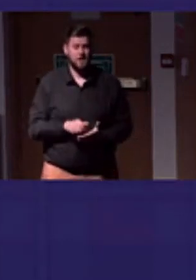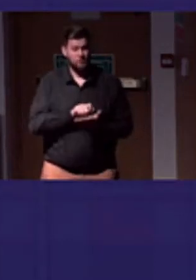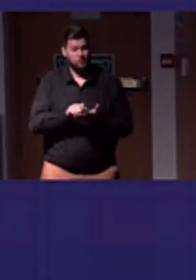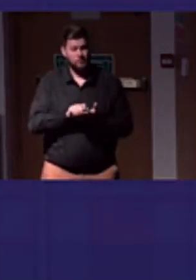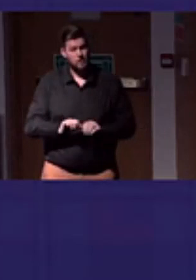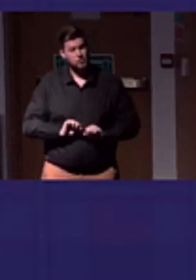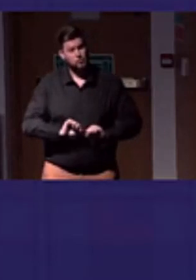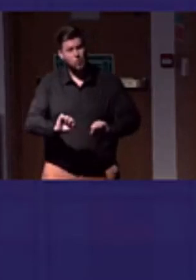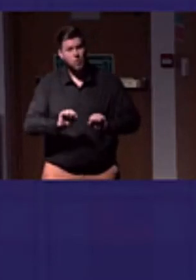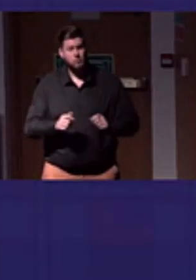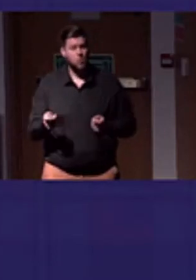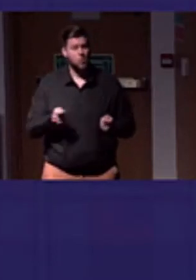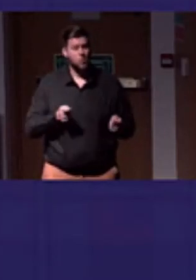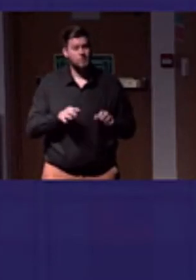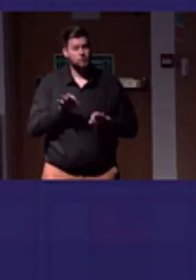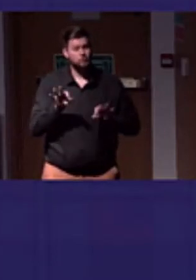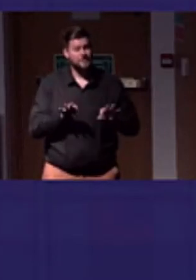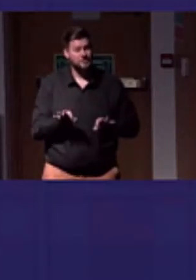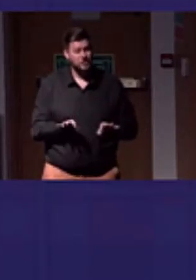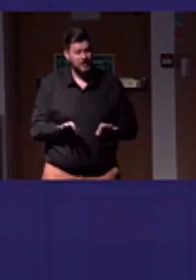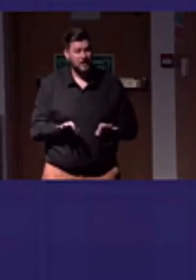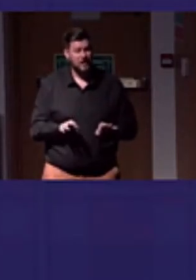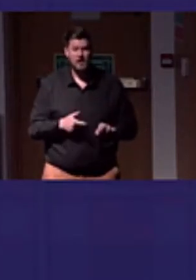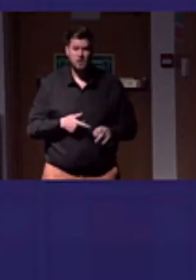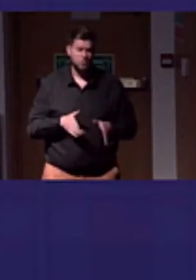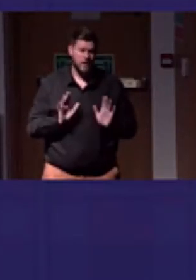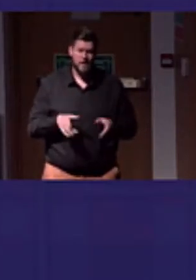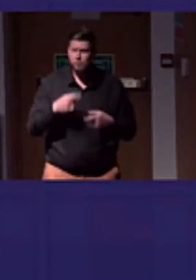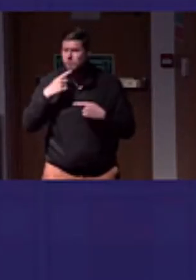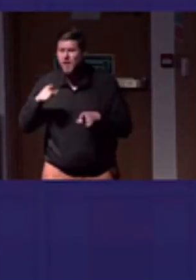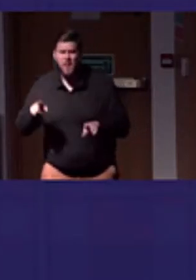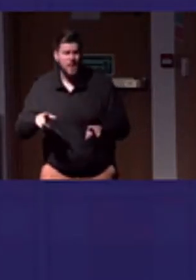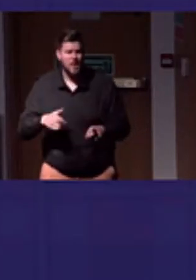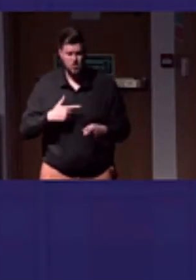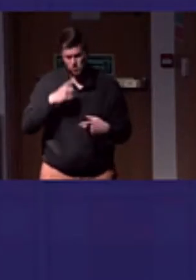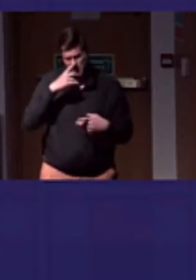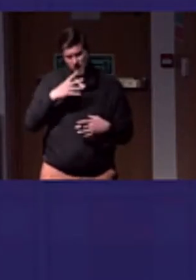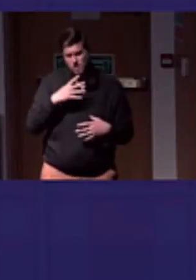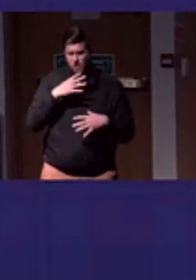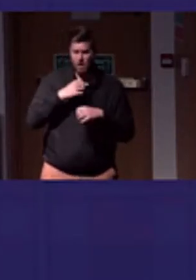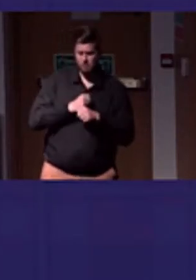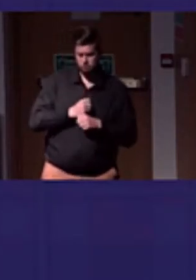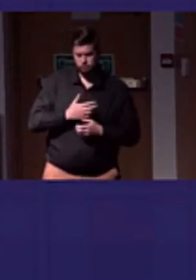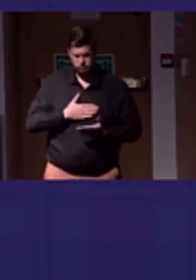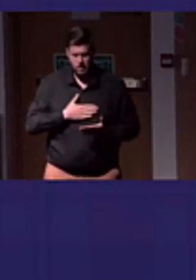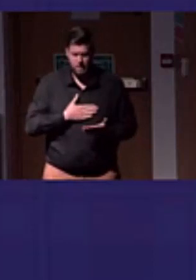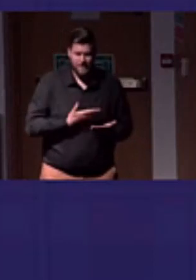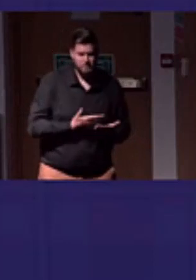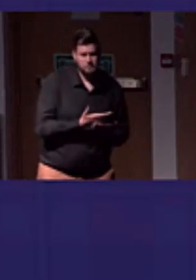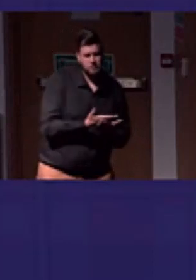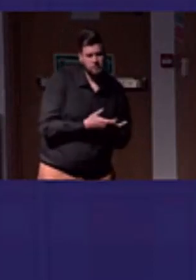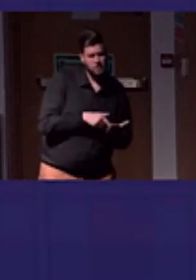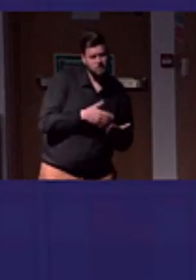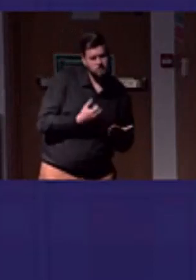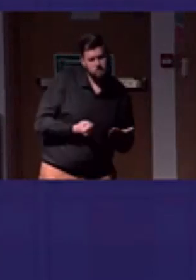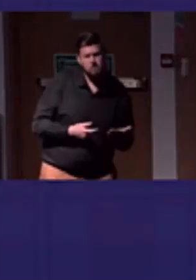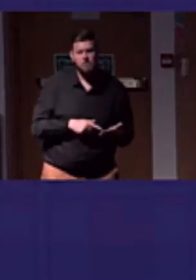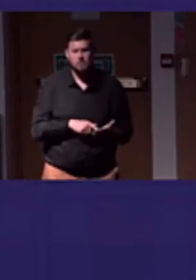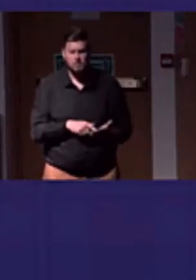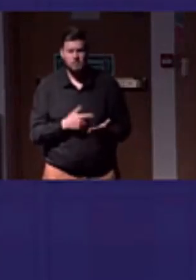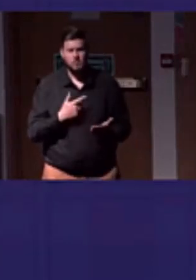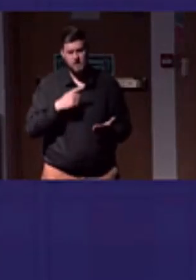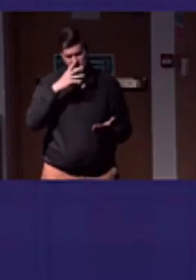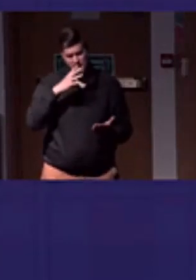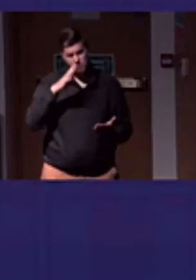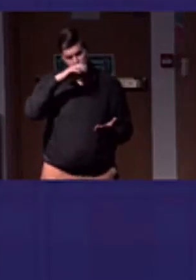strategy. You don't need to tell anyone, but make sure you have one for yourself. Sounds so hippy-dippy, but it makes such a difference to write it down and remind myself. 6